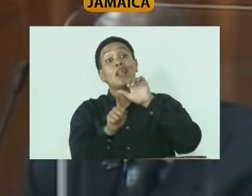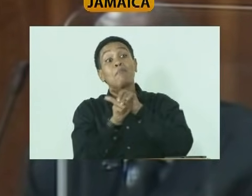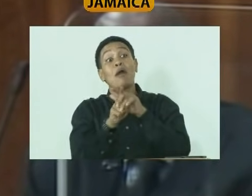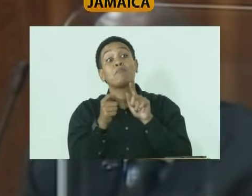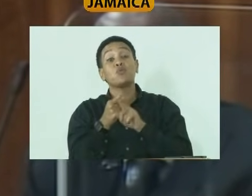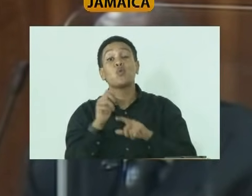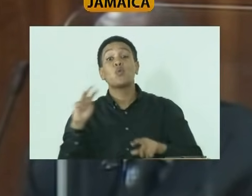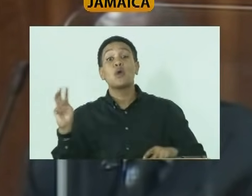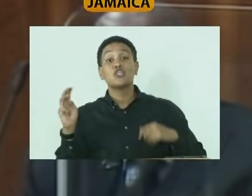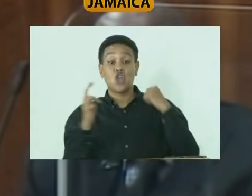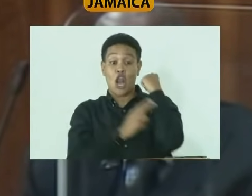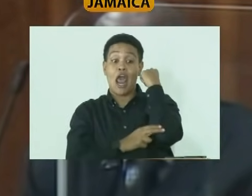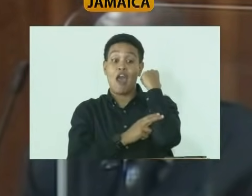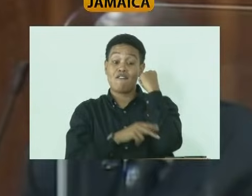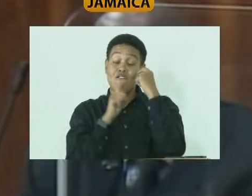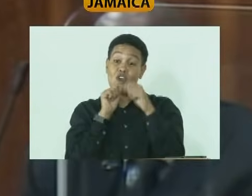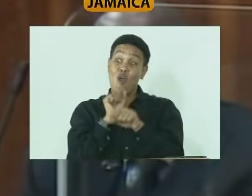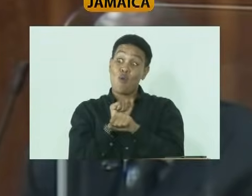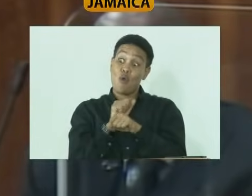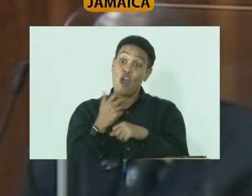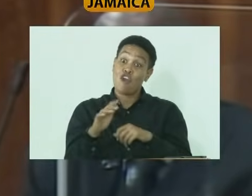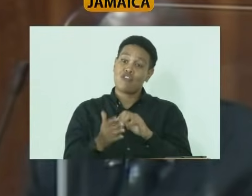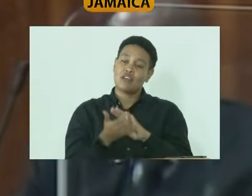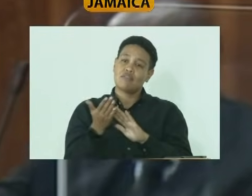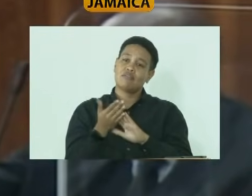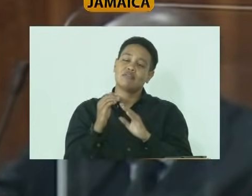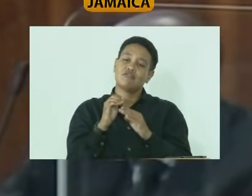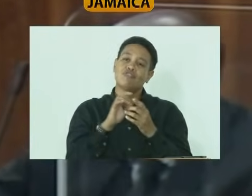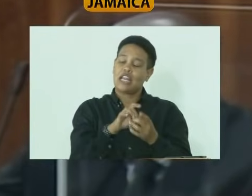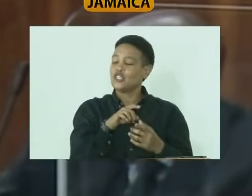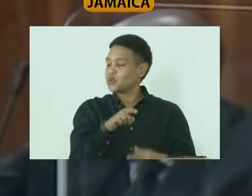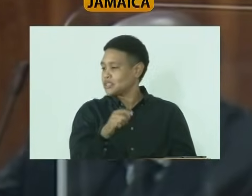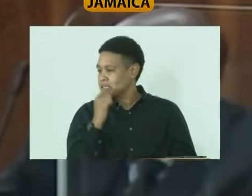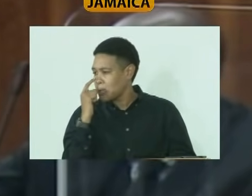Western Hanover and work has already begun in this regard.